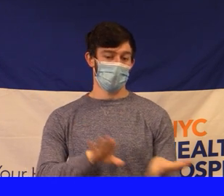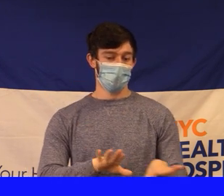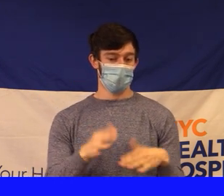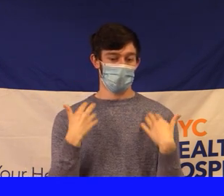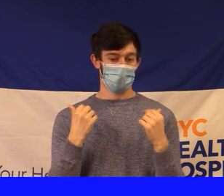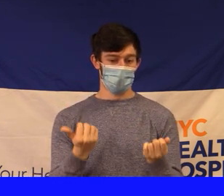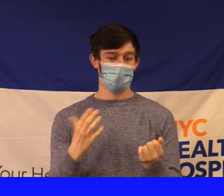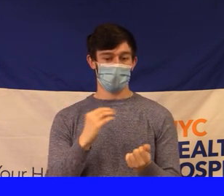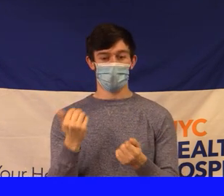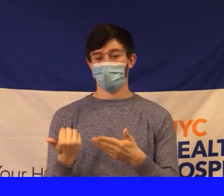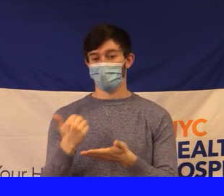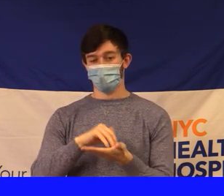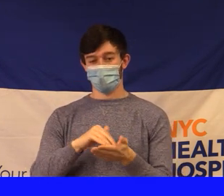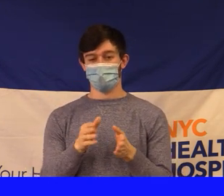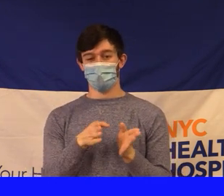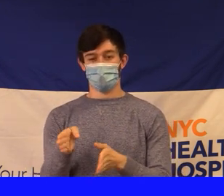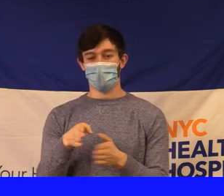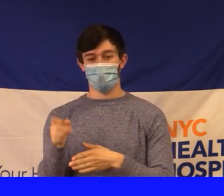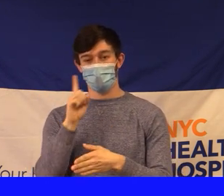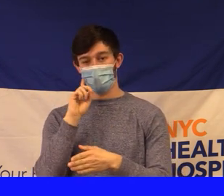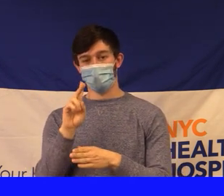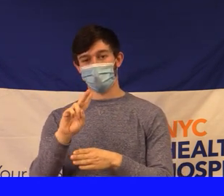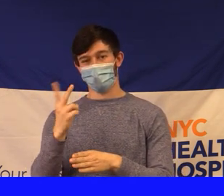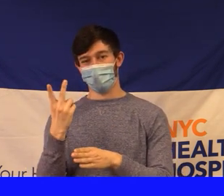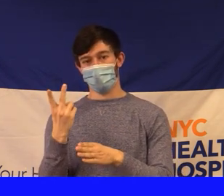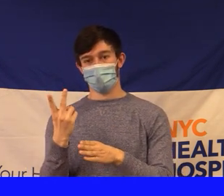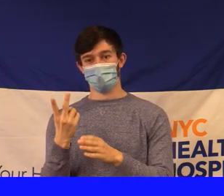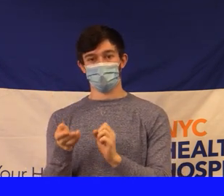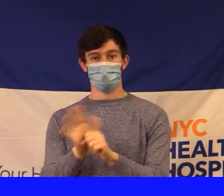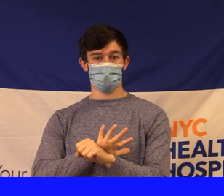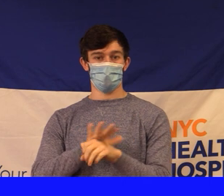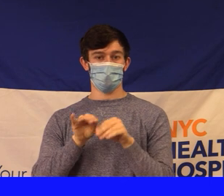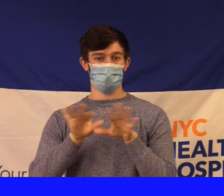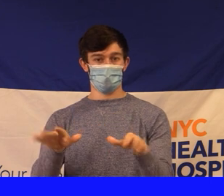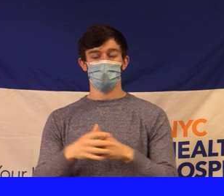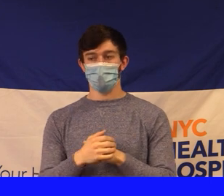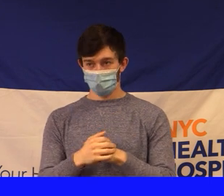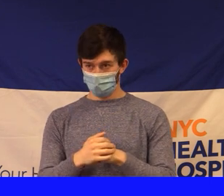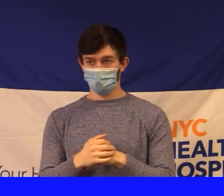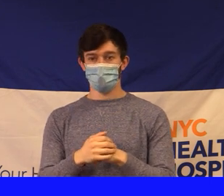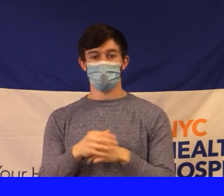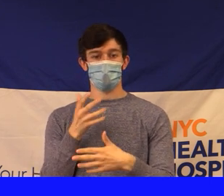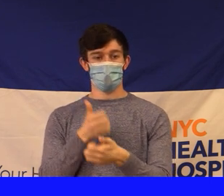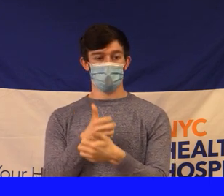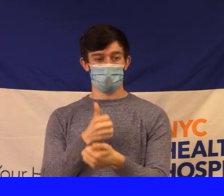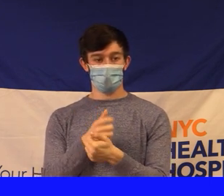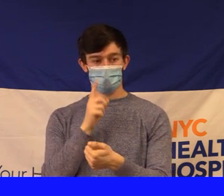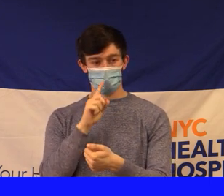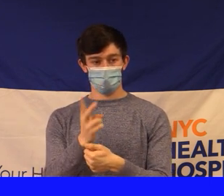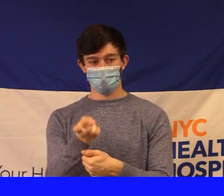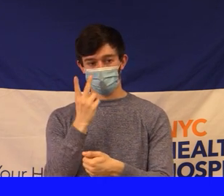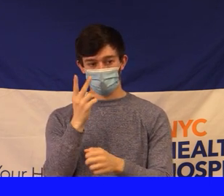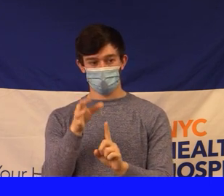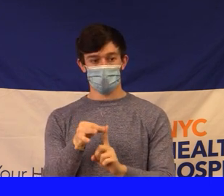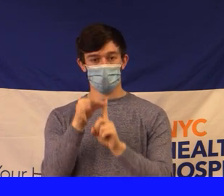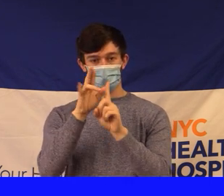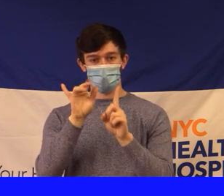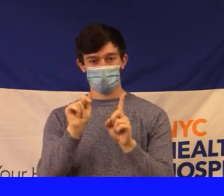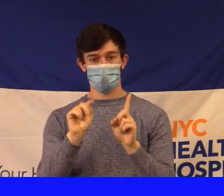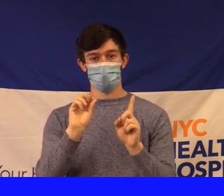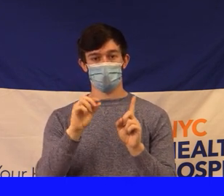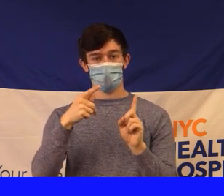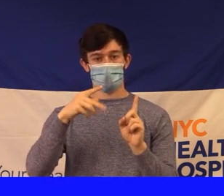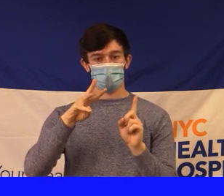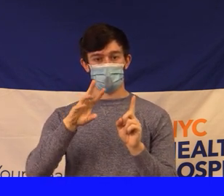actively preparing for a second wave of COVID. Updates on 2 special units, the